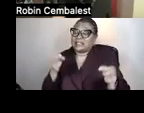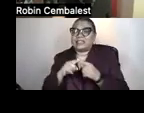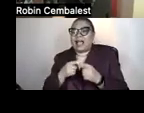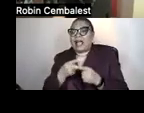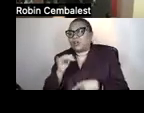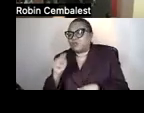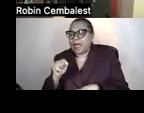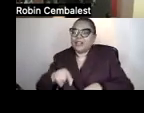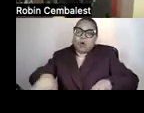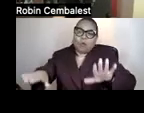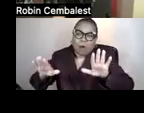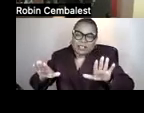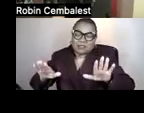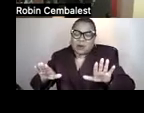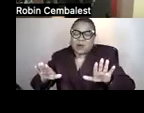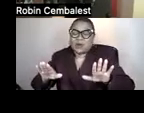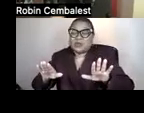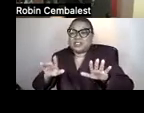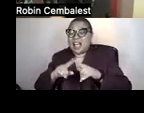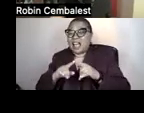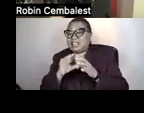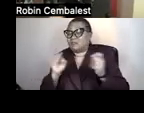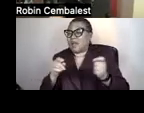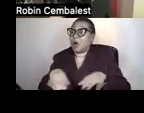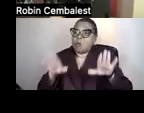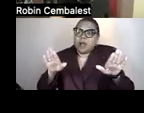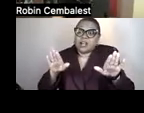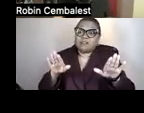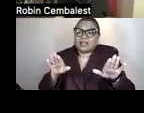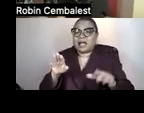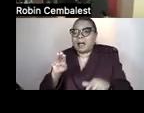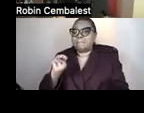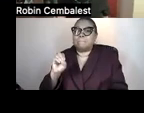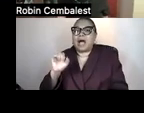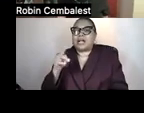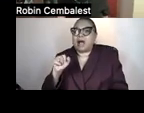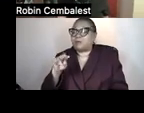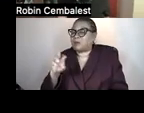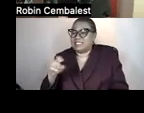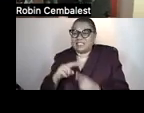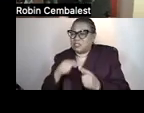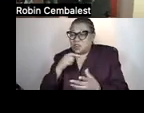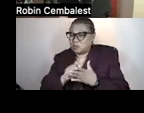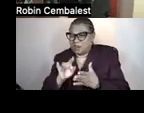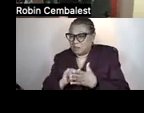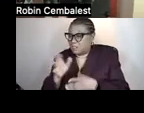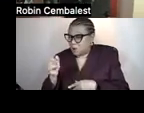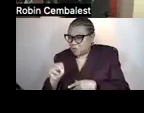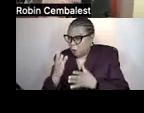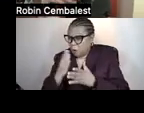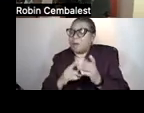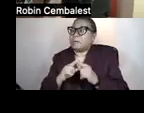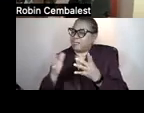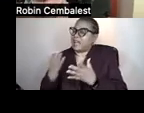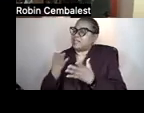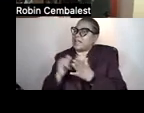great or wonderful, and a turn of phrase like wonderfully macabre, right? Now, that's not a thing that you could write about your own piece, but that's